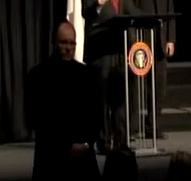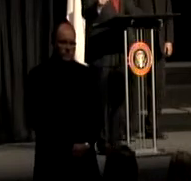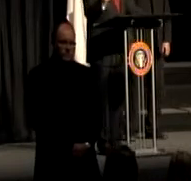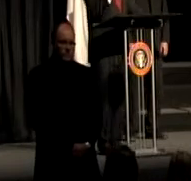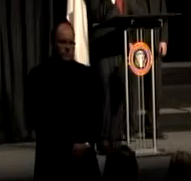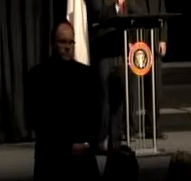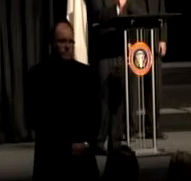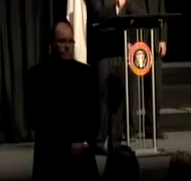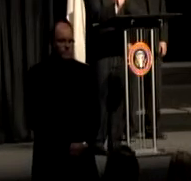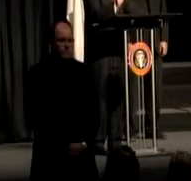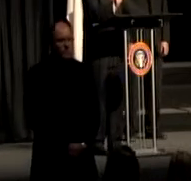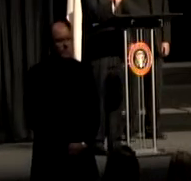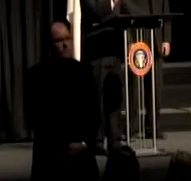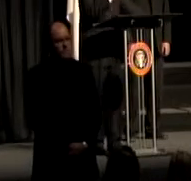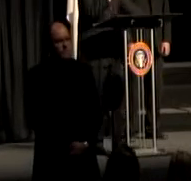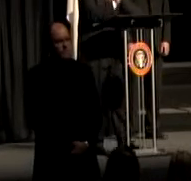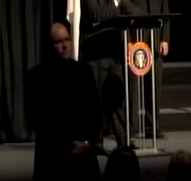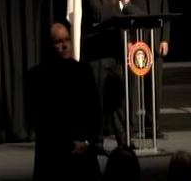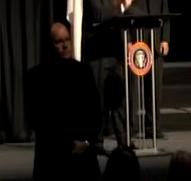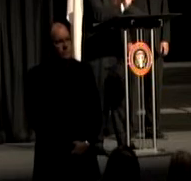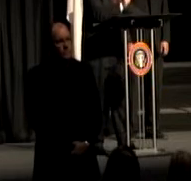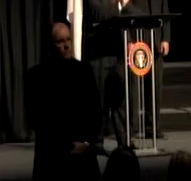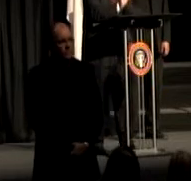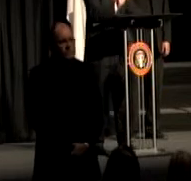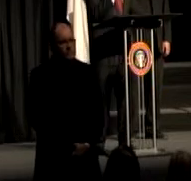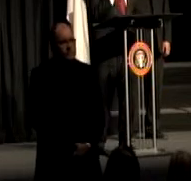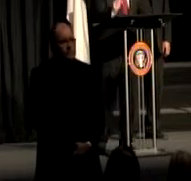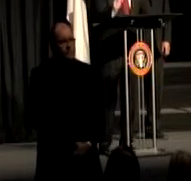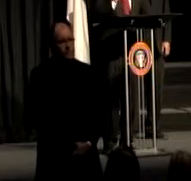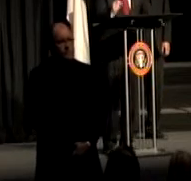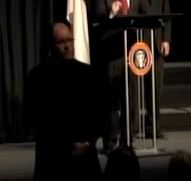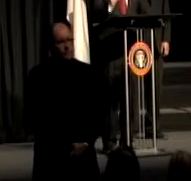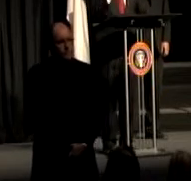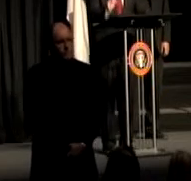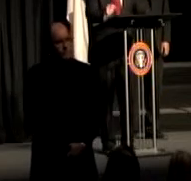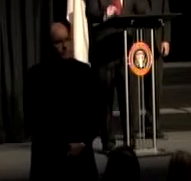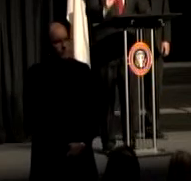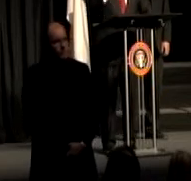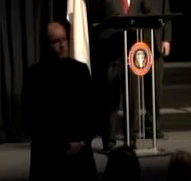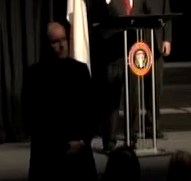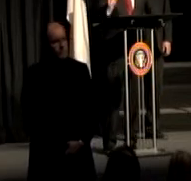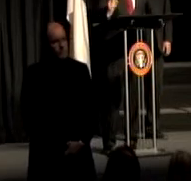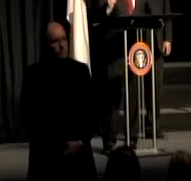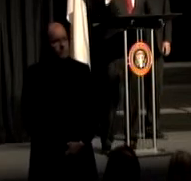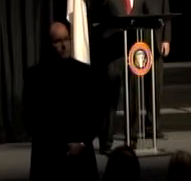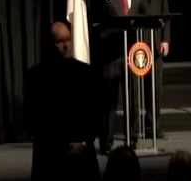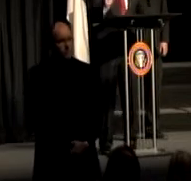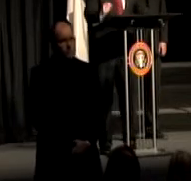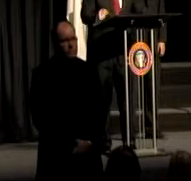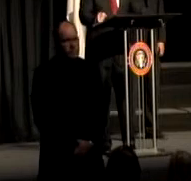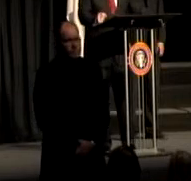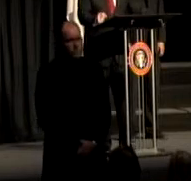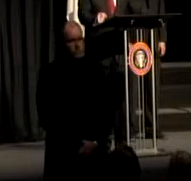us he has set us apart he has put us in place to build something bigger and greater